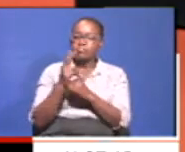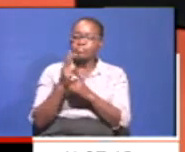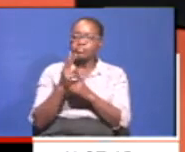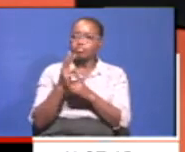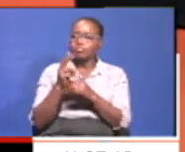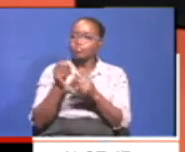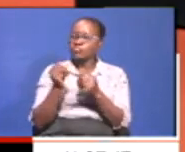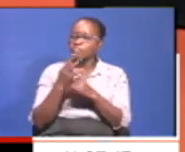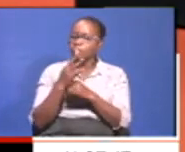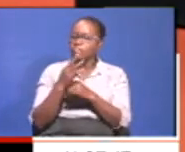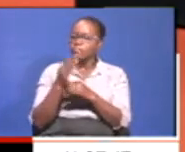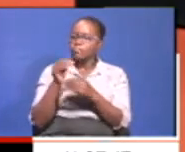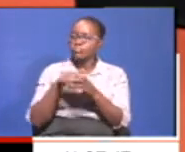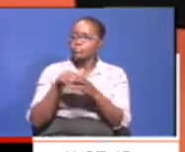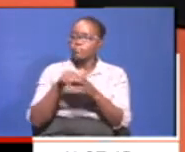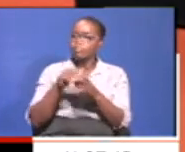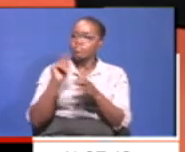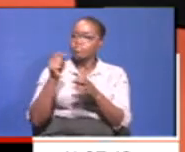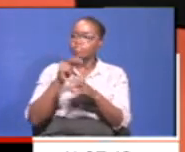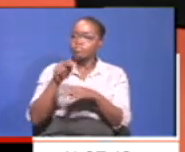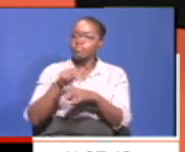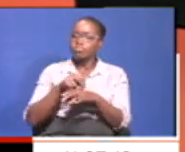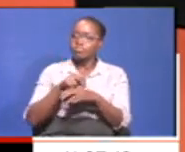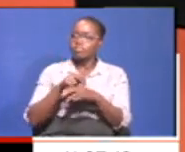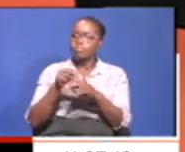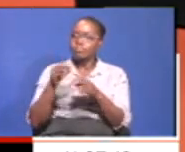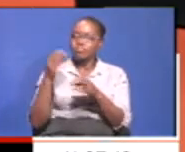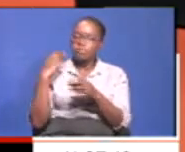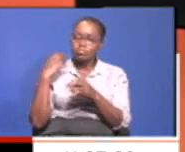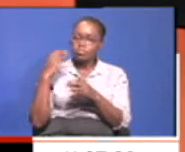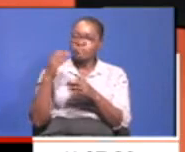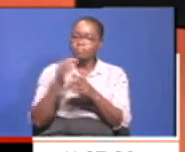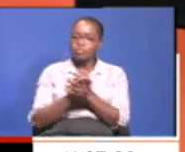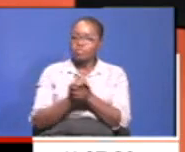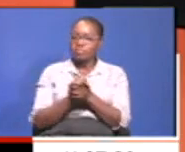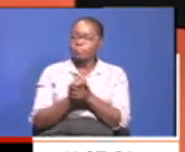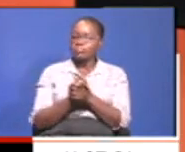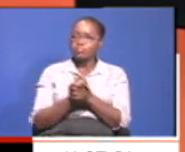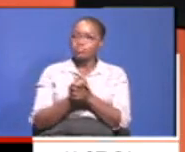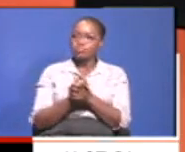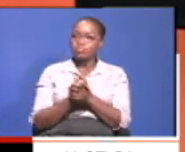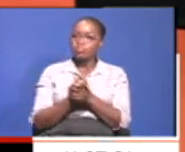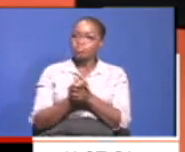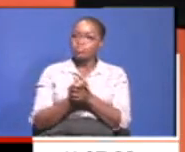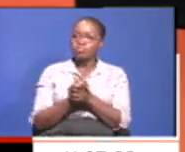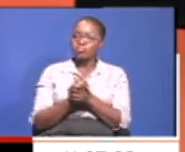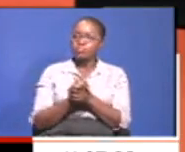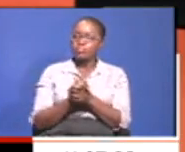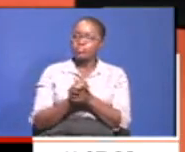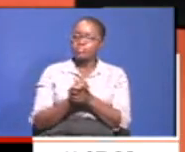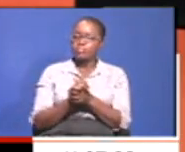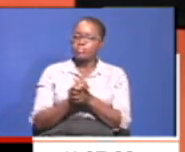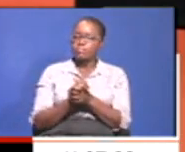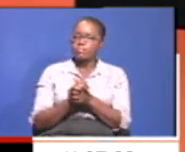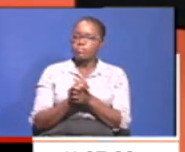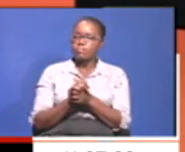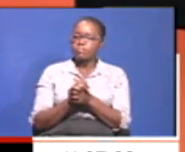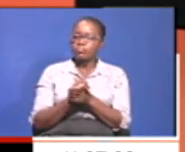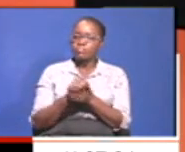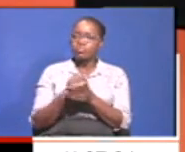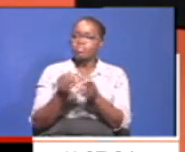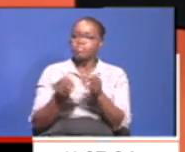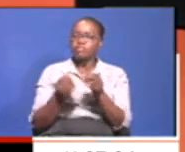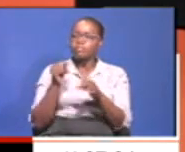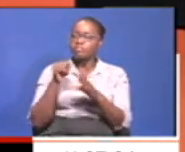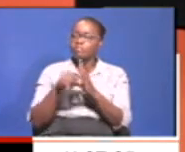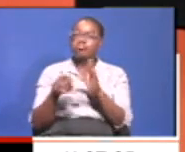in the Kenya National Rally Championship class, and about 33 odd who are in the WRC class maximum, and the entries have closed.